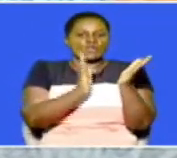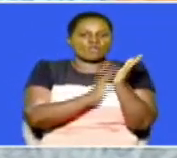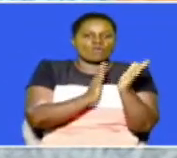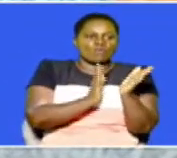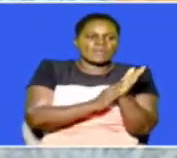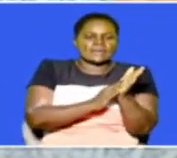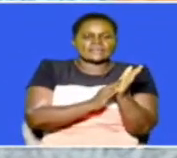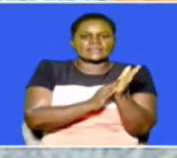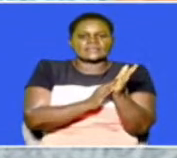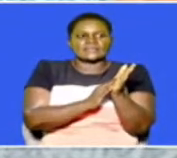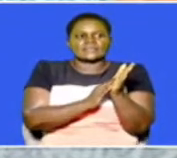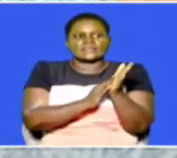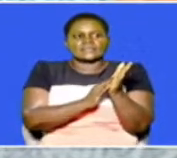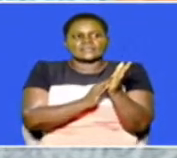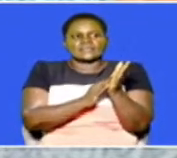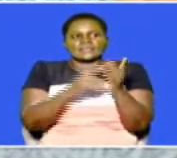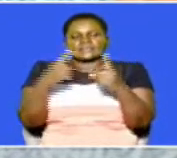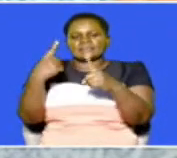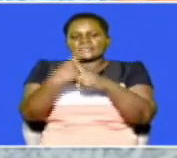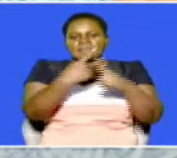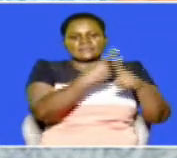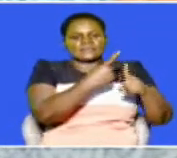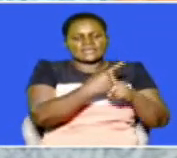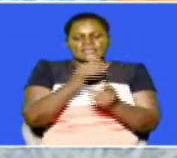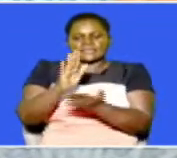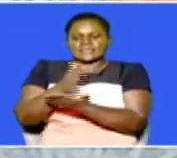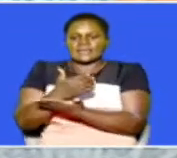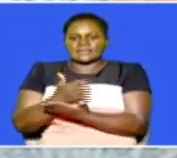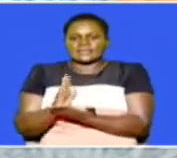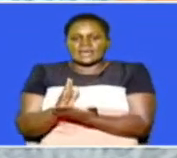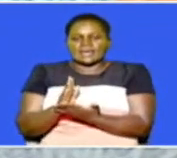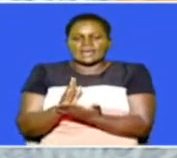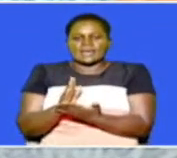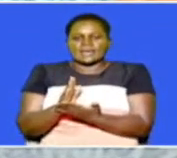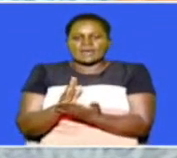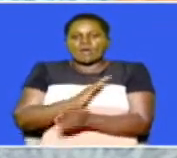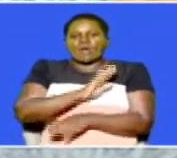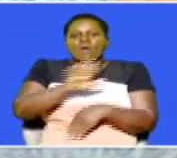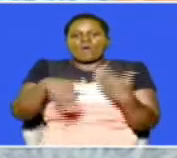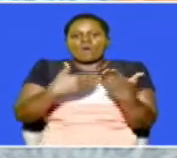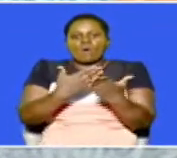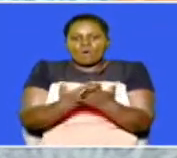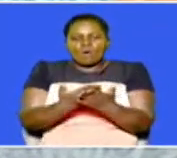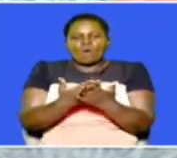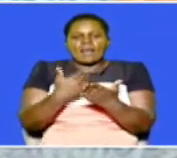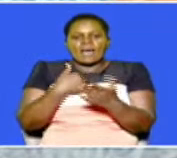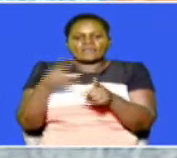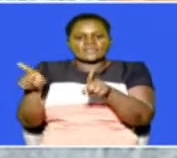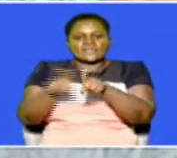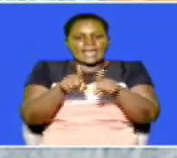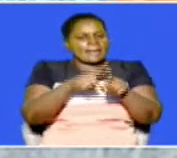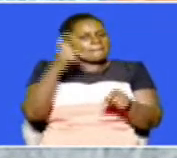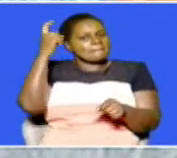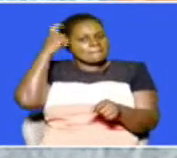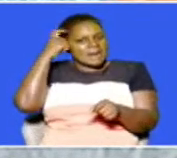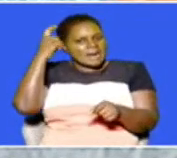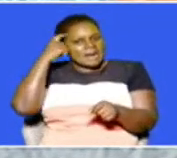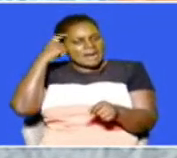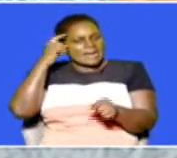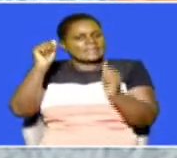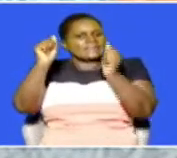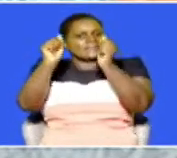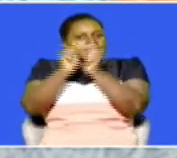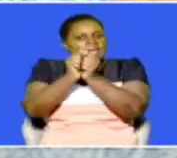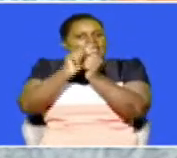by Kenyans, by leaders from different sectors, all of them have a common mind that the